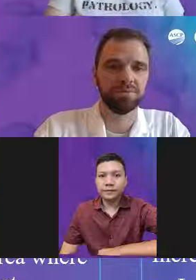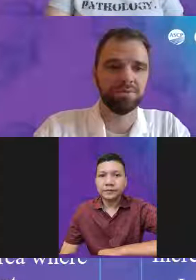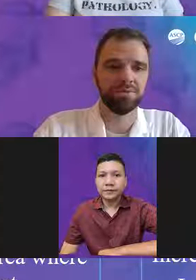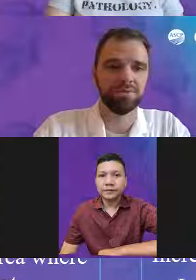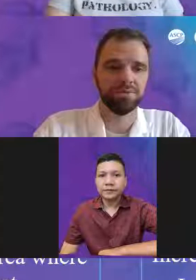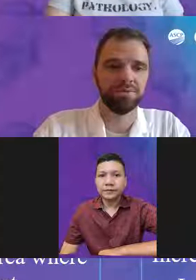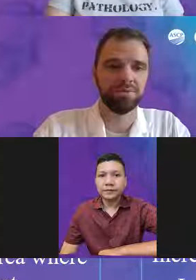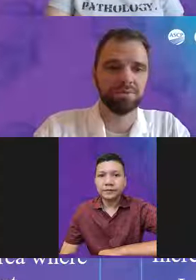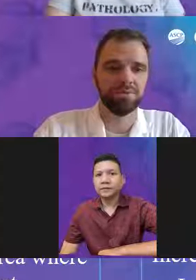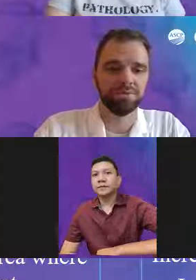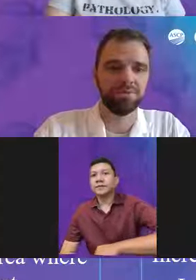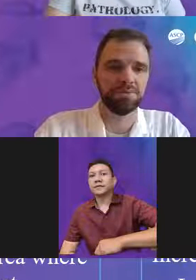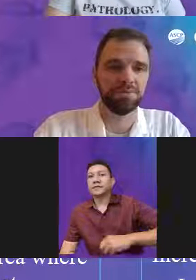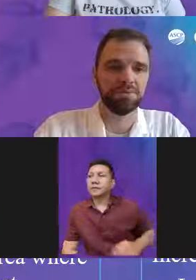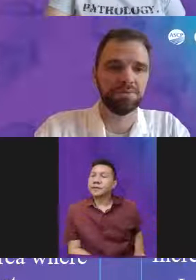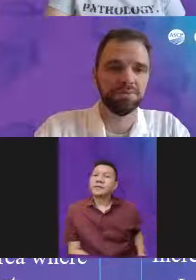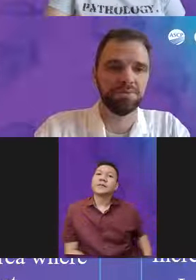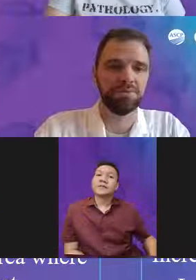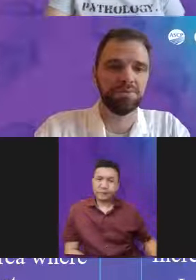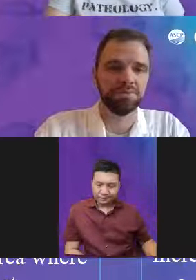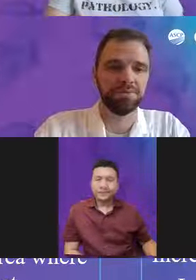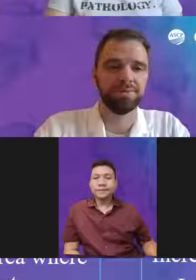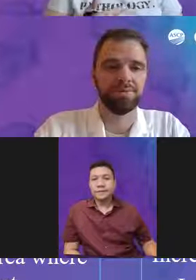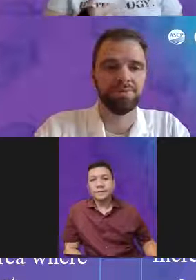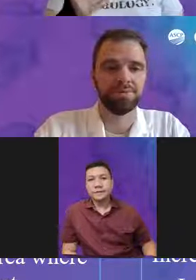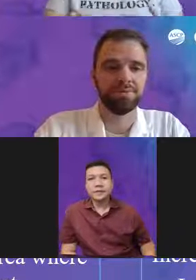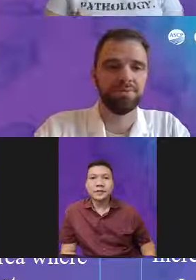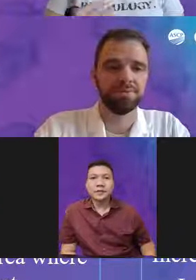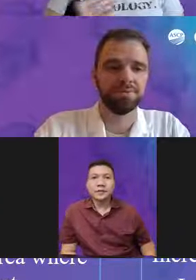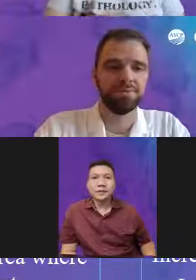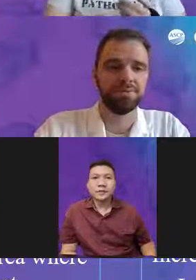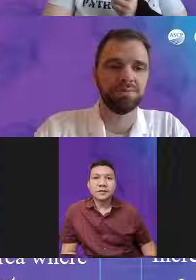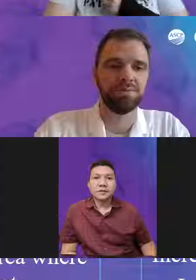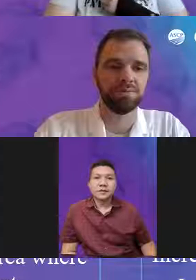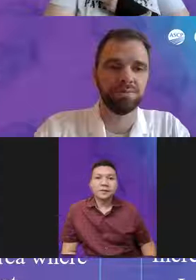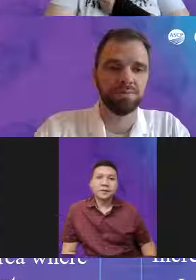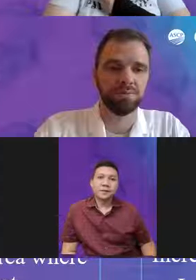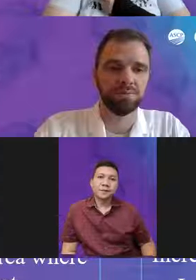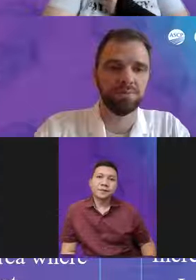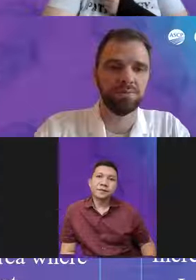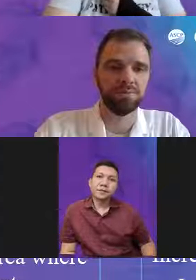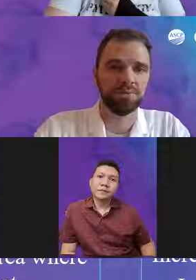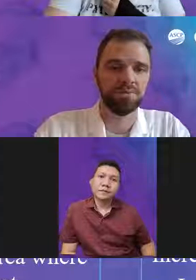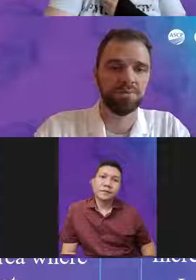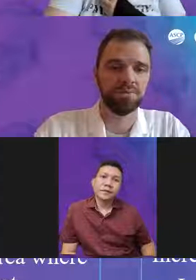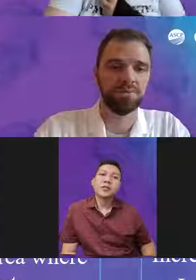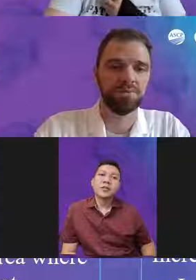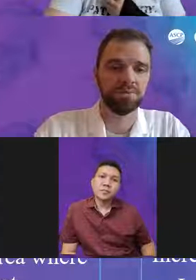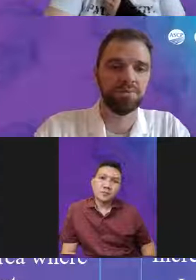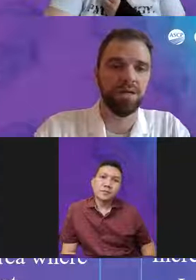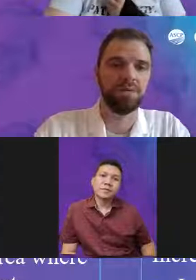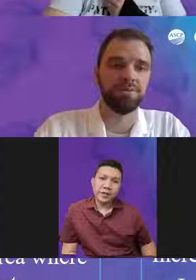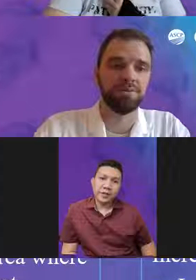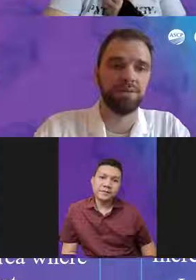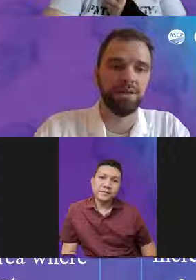to know your morphology and know the distinction using these steps that we have been